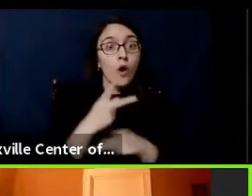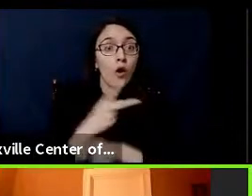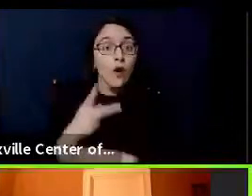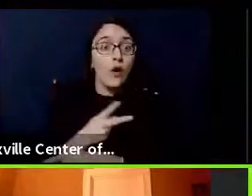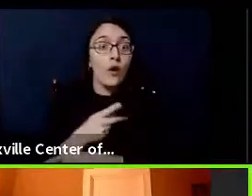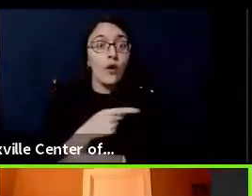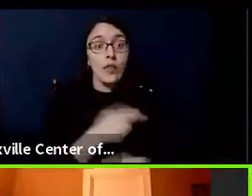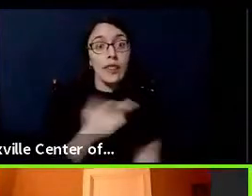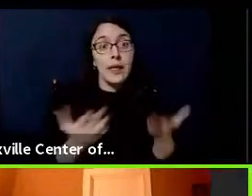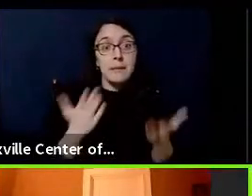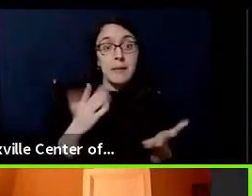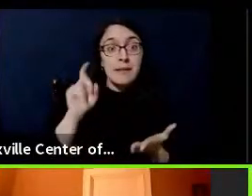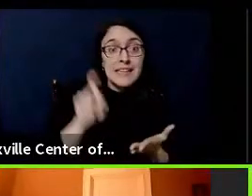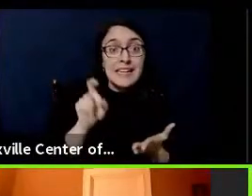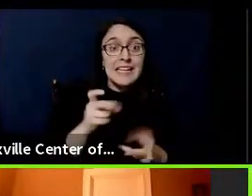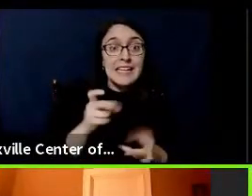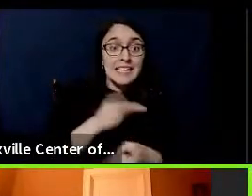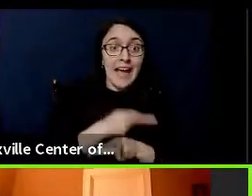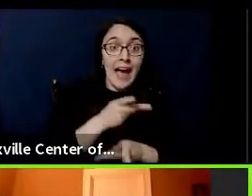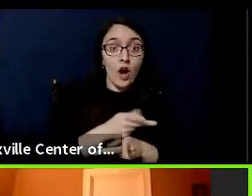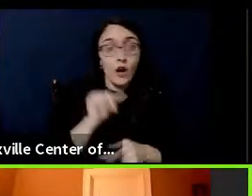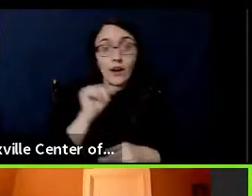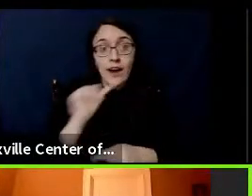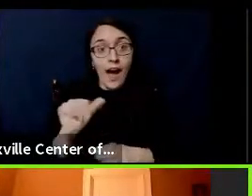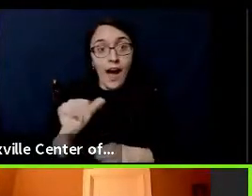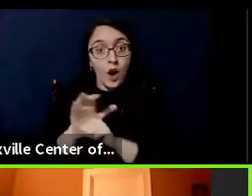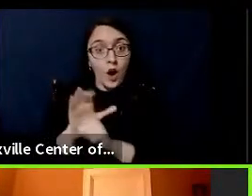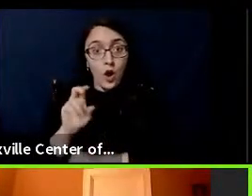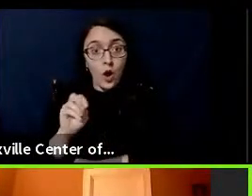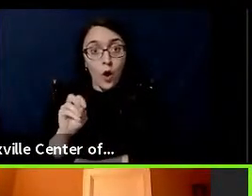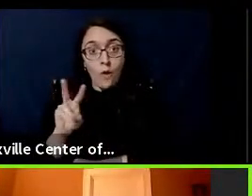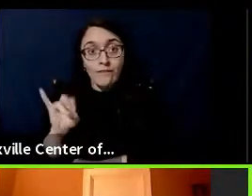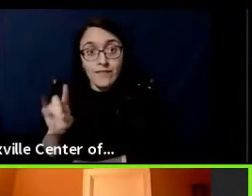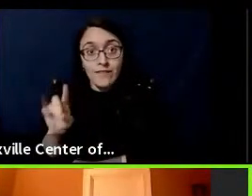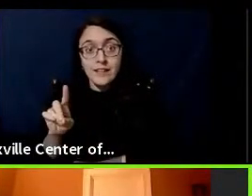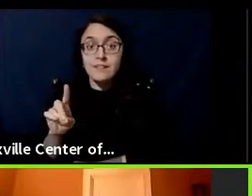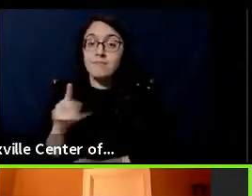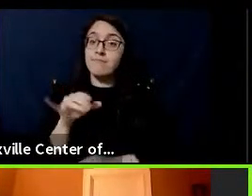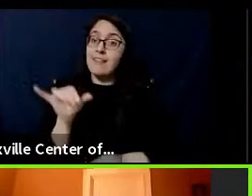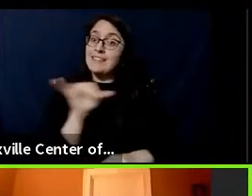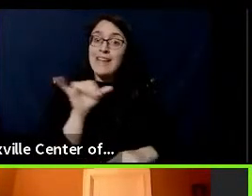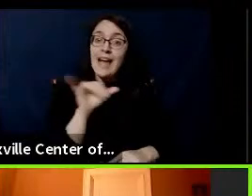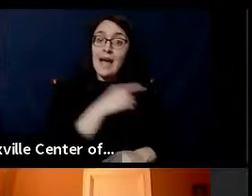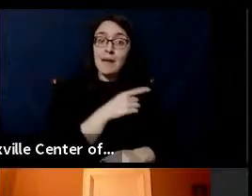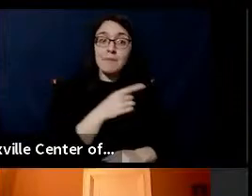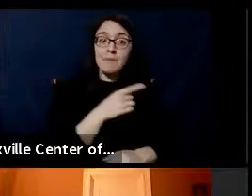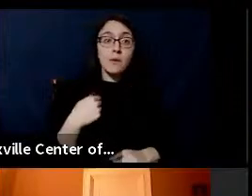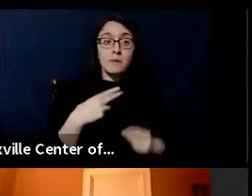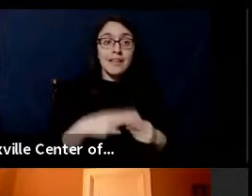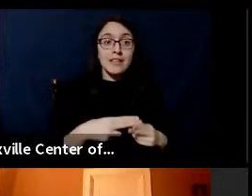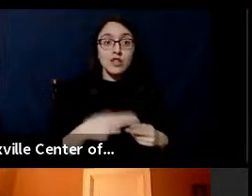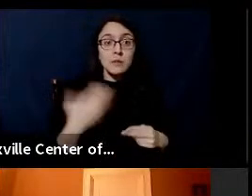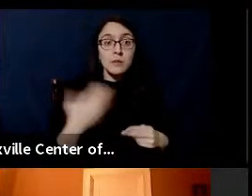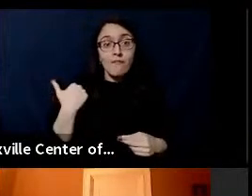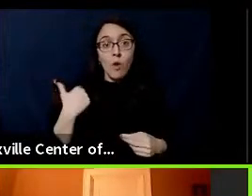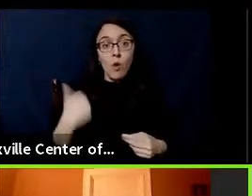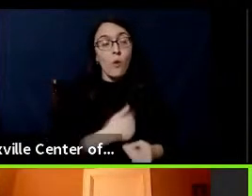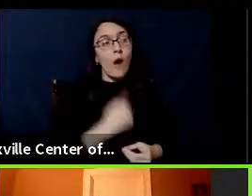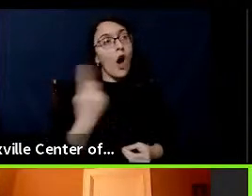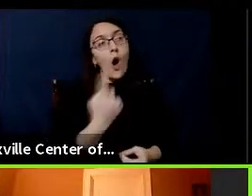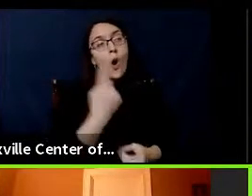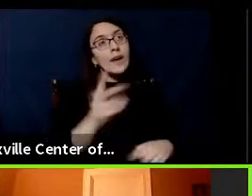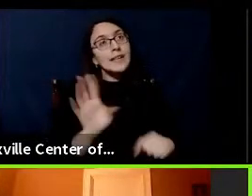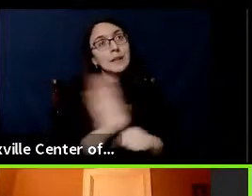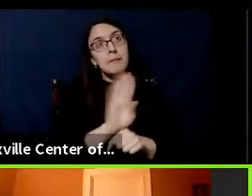desperately may need. As Dr. Brown mentioned, we're always busy this time of year. We have the flu season,